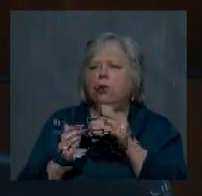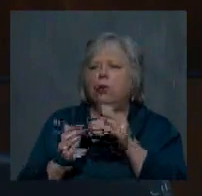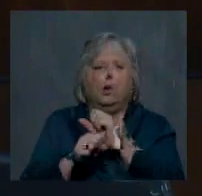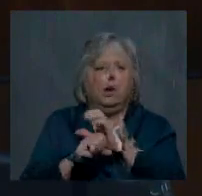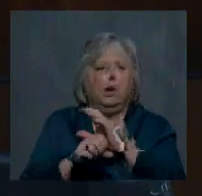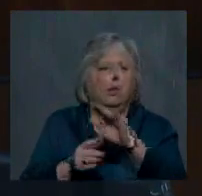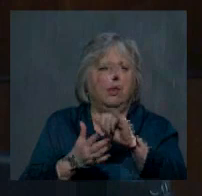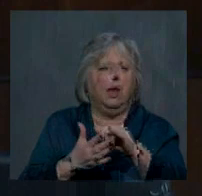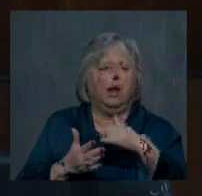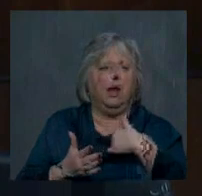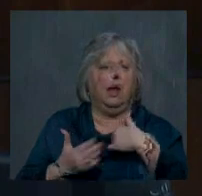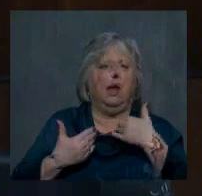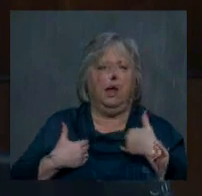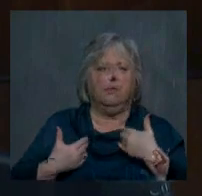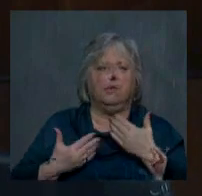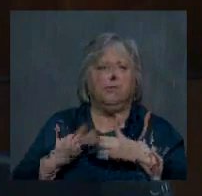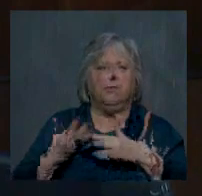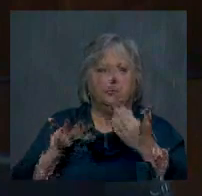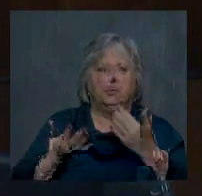suggestions.